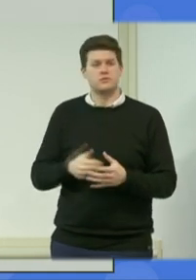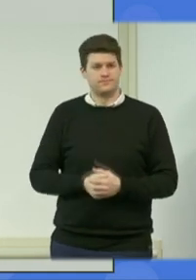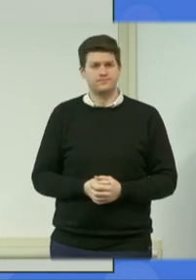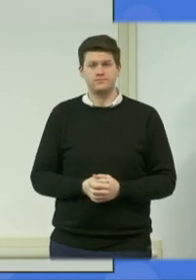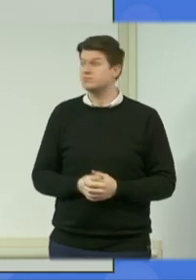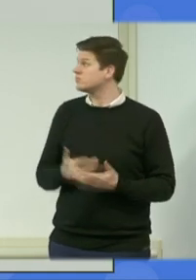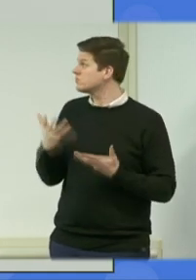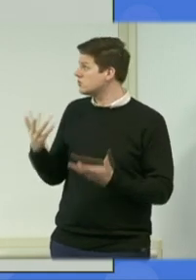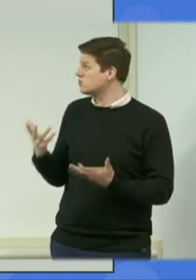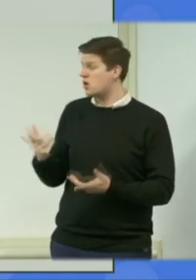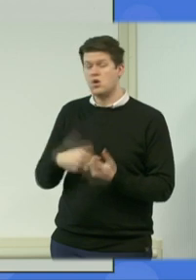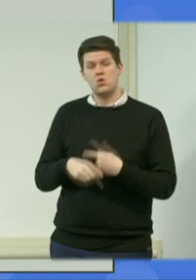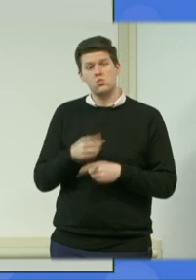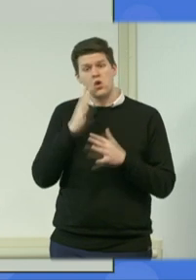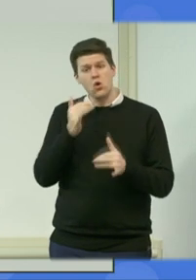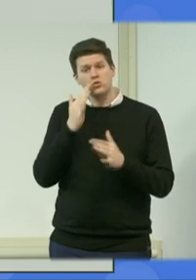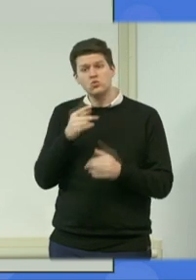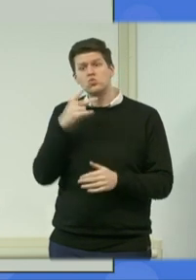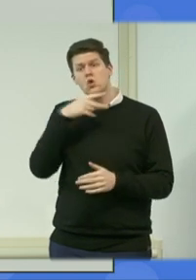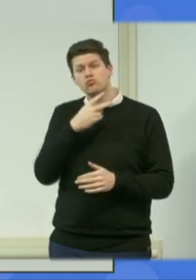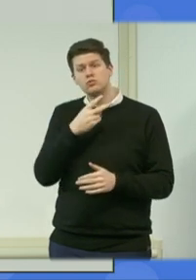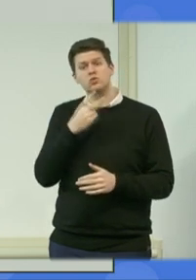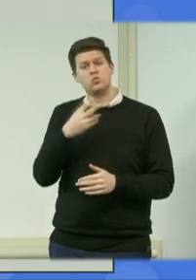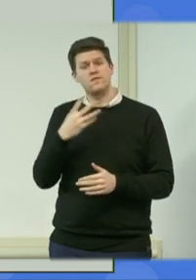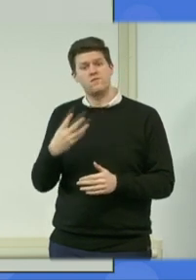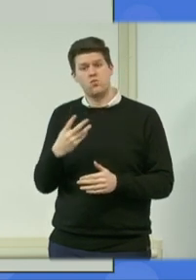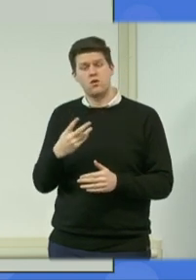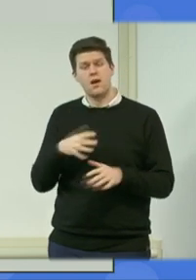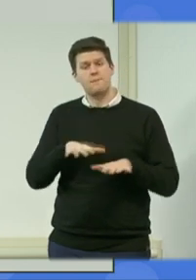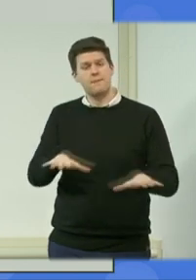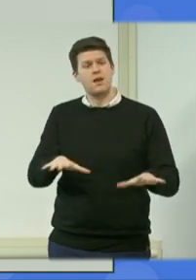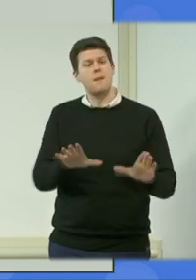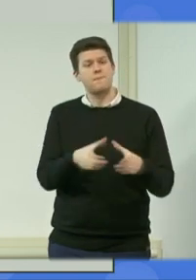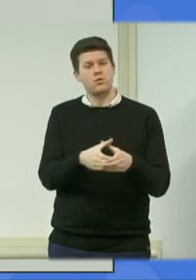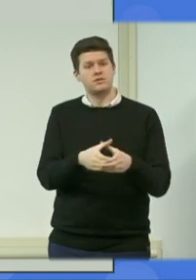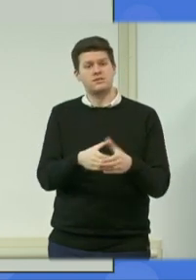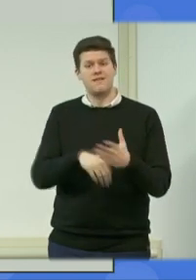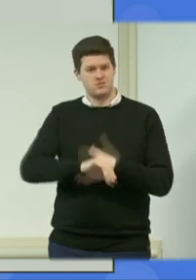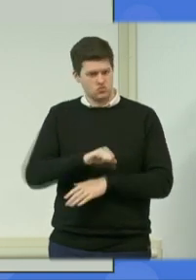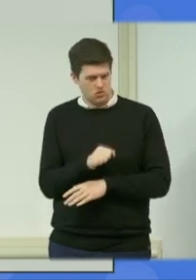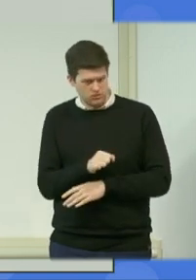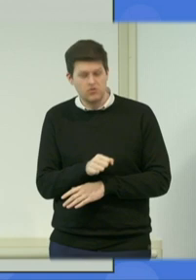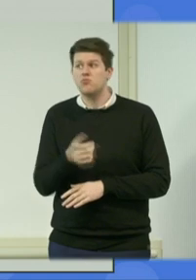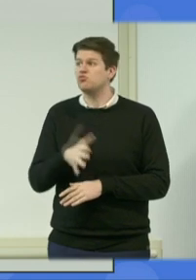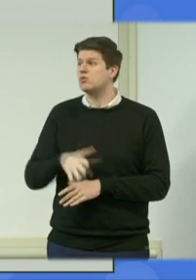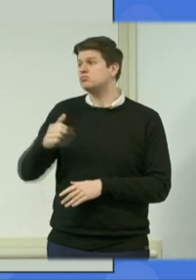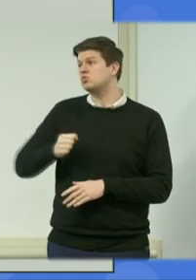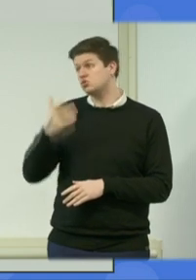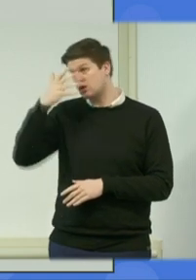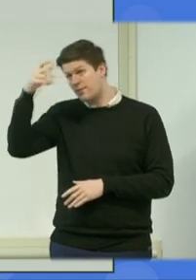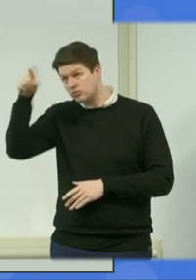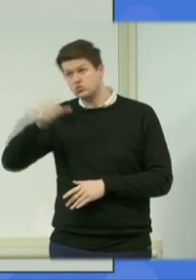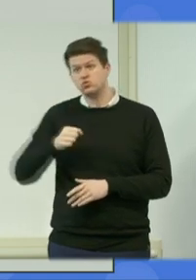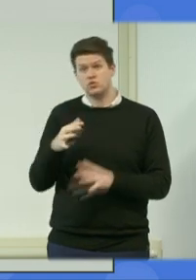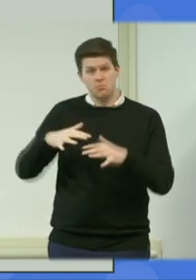roughly, approximately, 224 public bodies in Scotland, ranging from the Scottish Government and the Scottish Parliament